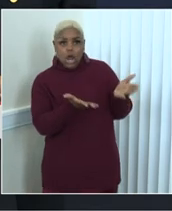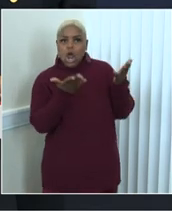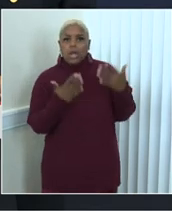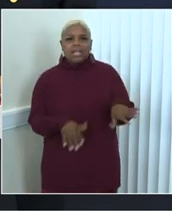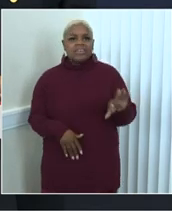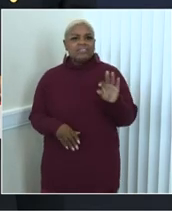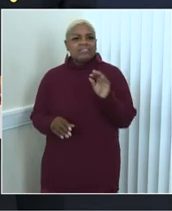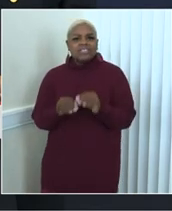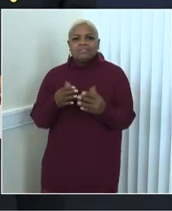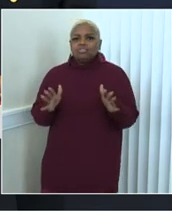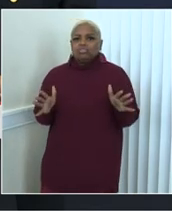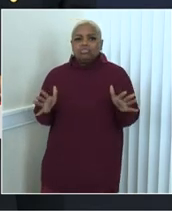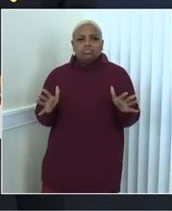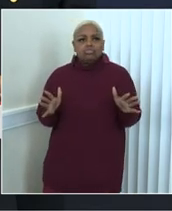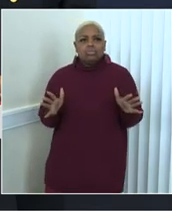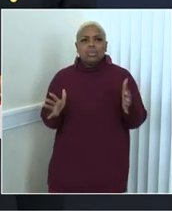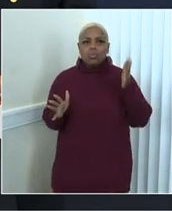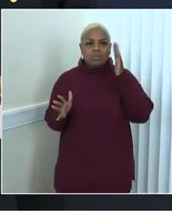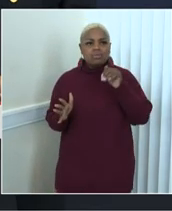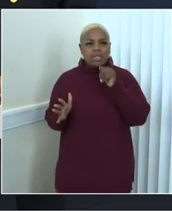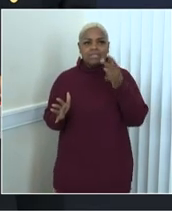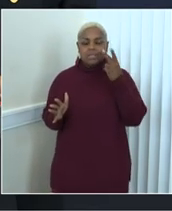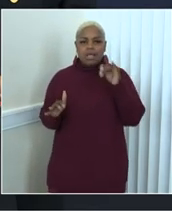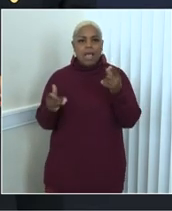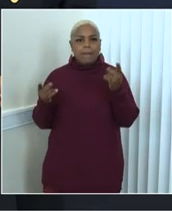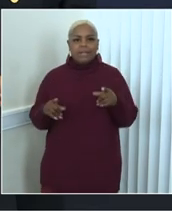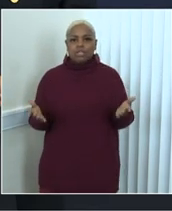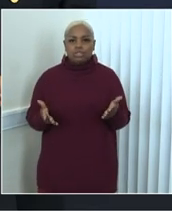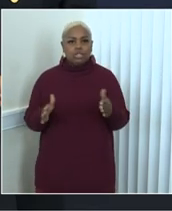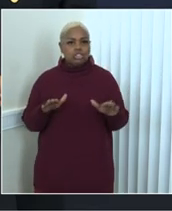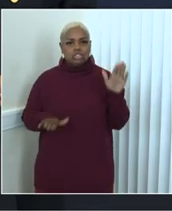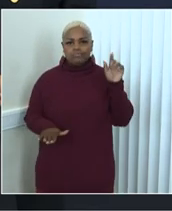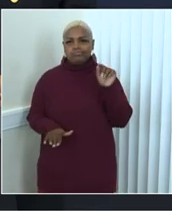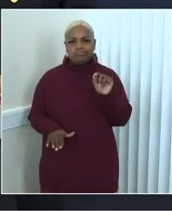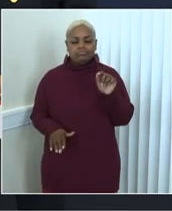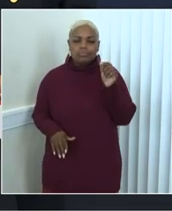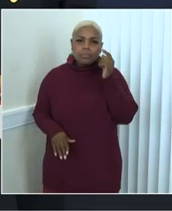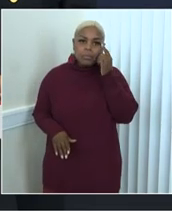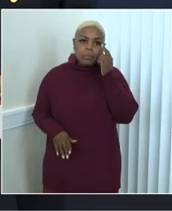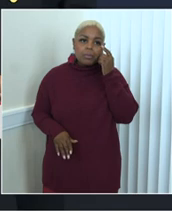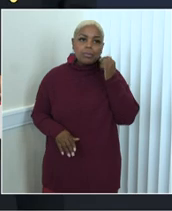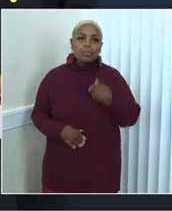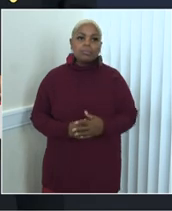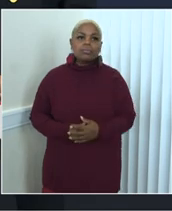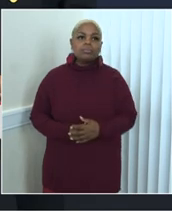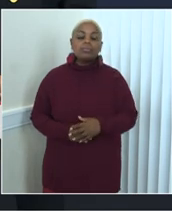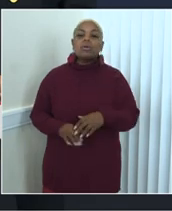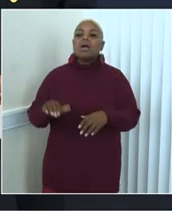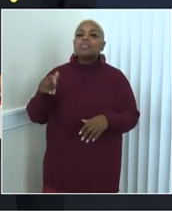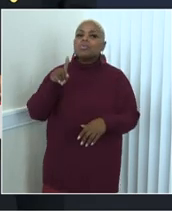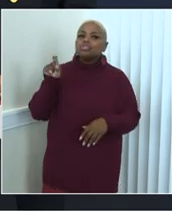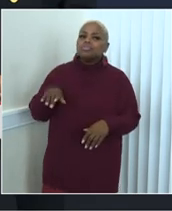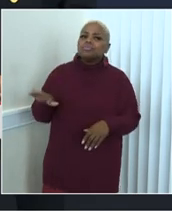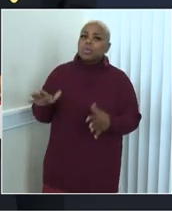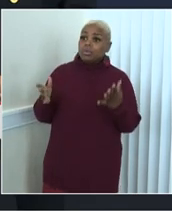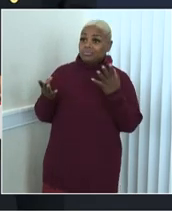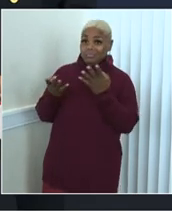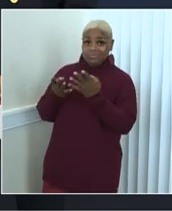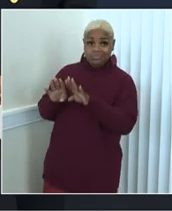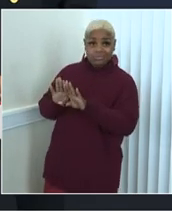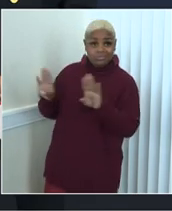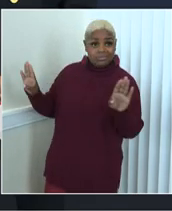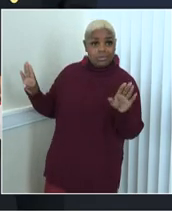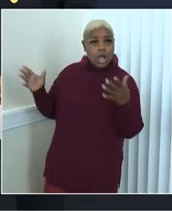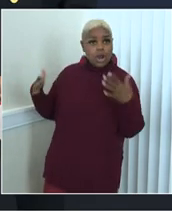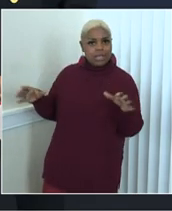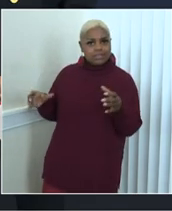you will not see something like that here at the inauguration. And the other question is, what's the expansion of the perimeter? What did it change from